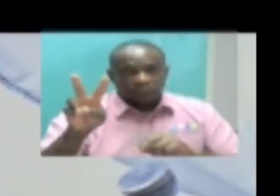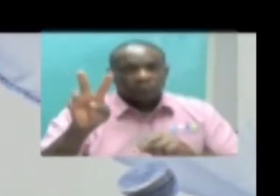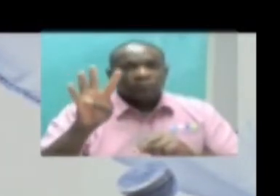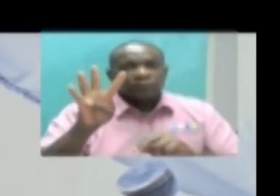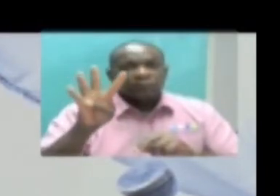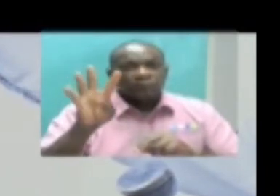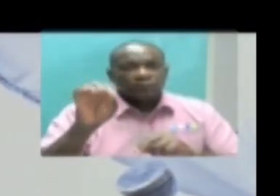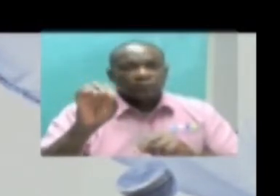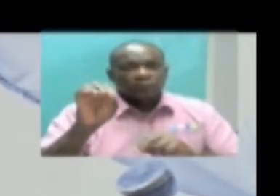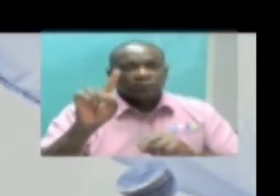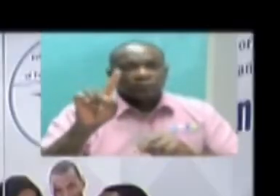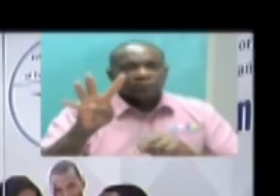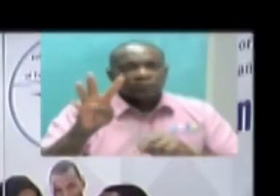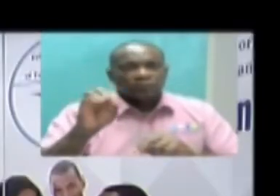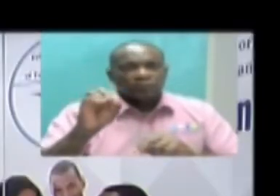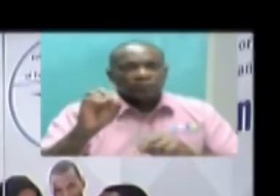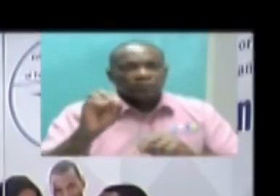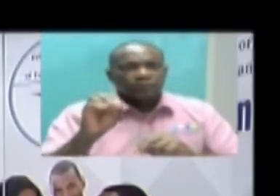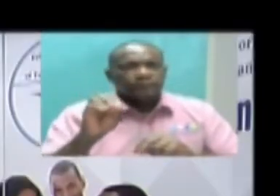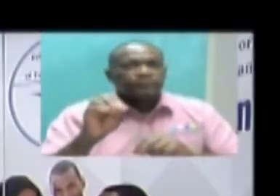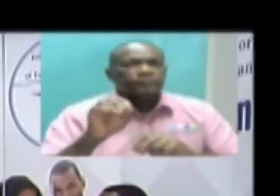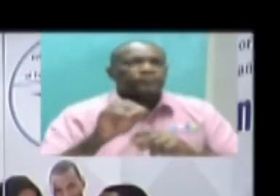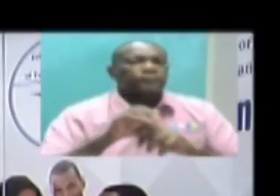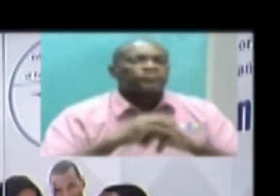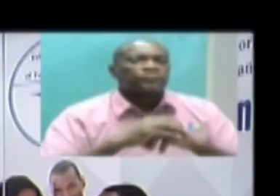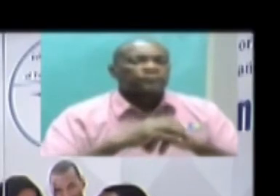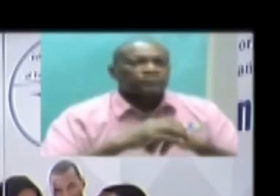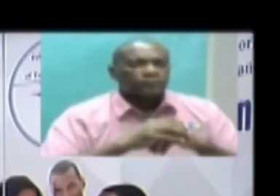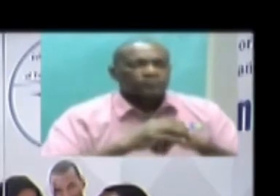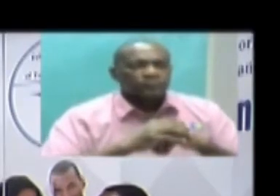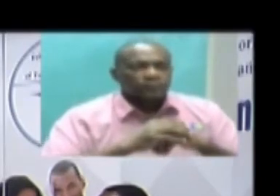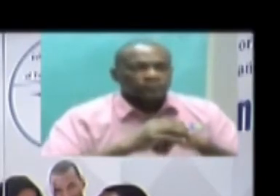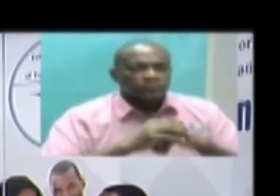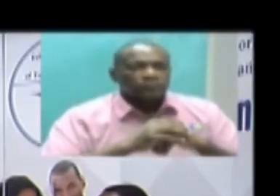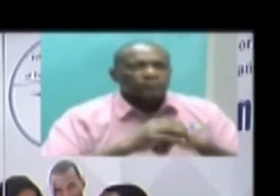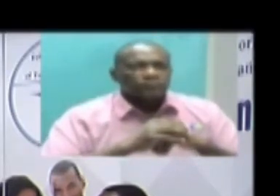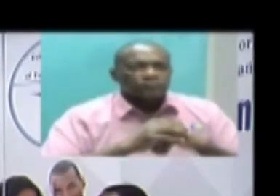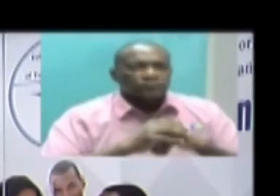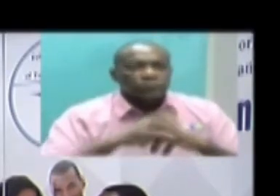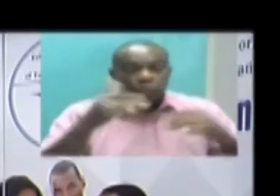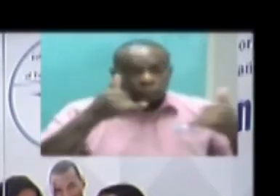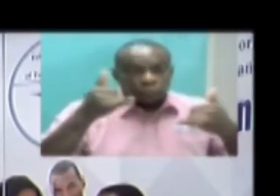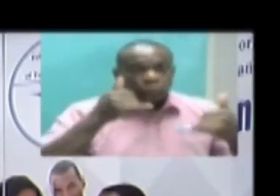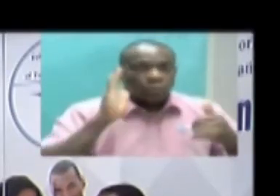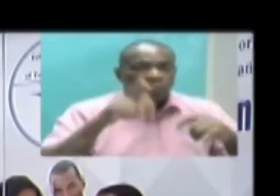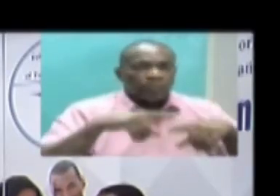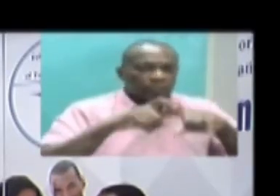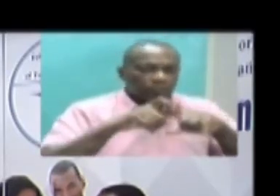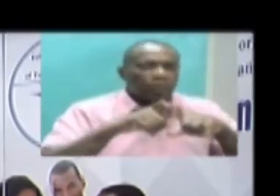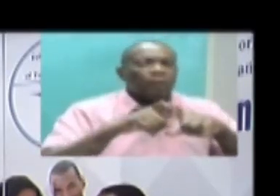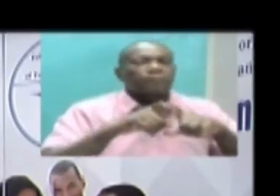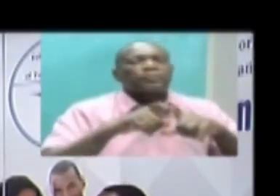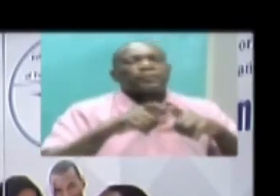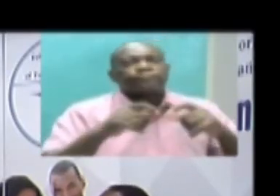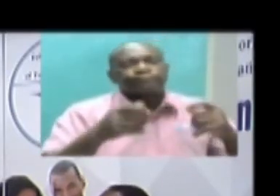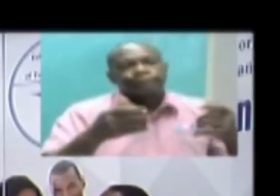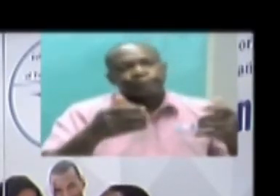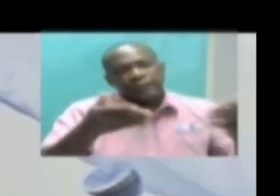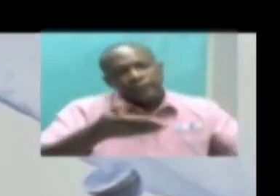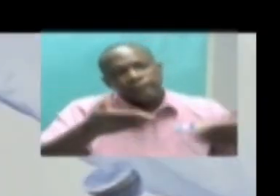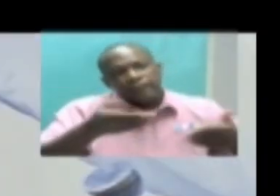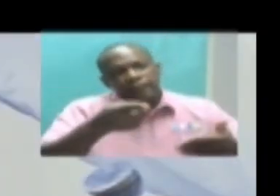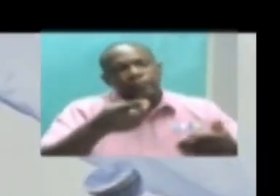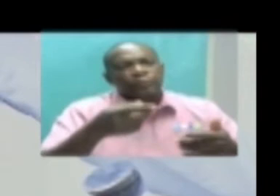622-4010. We'll continue the discussion, and as the calls come in, we'll interrupt ourselves and allow our callers to have their say as well.